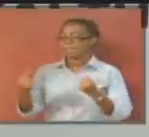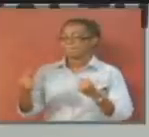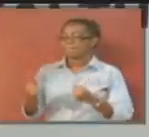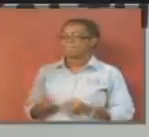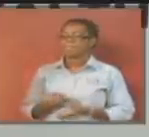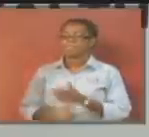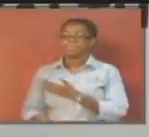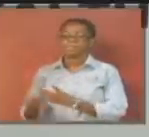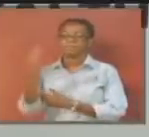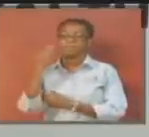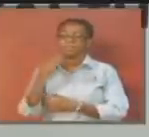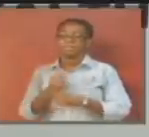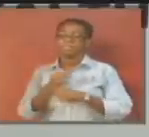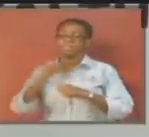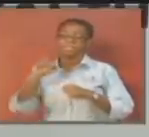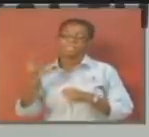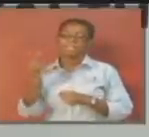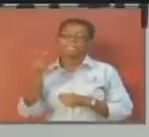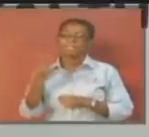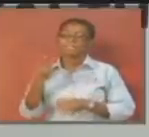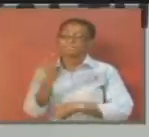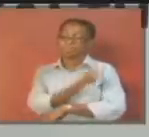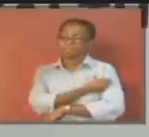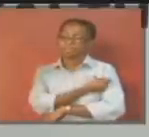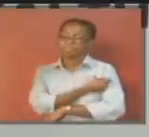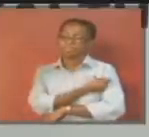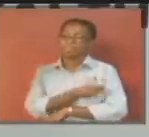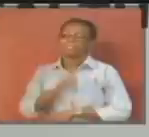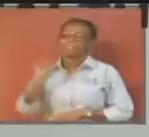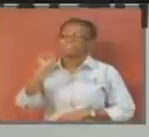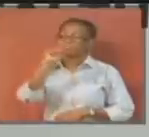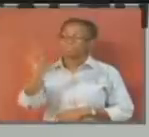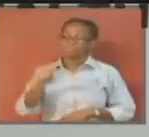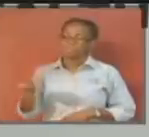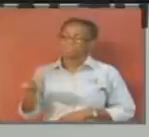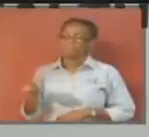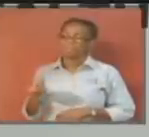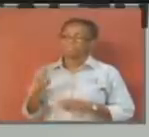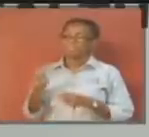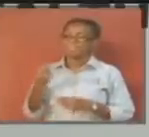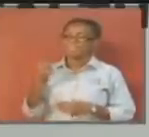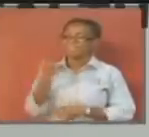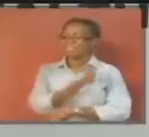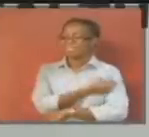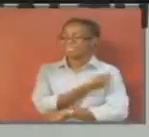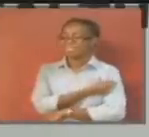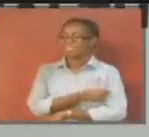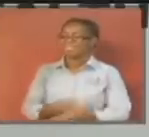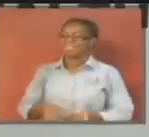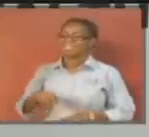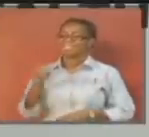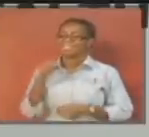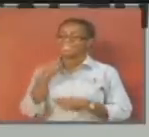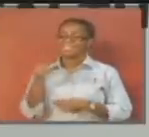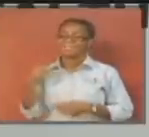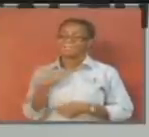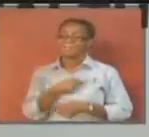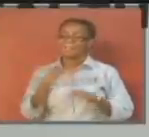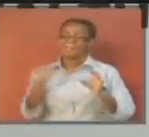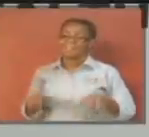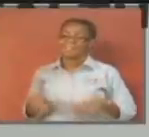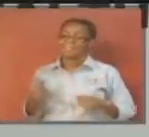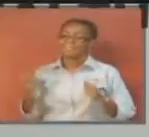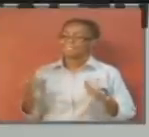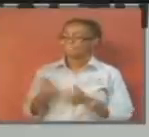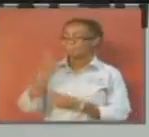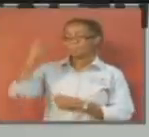his second dose of the AstraZeneca vaccine. We can do this, and we are doing it together. Wear your mask,